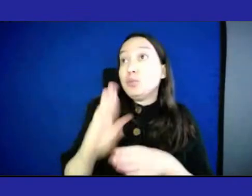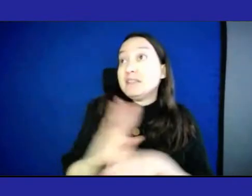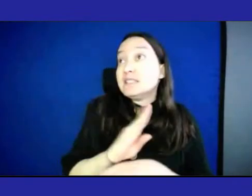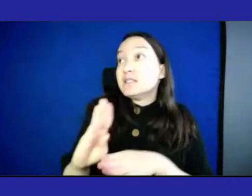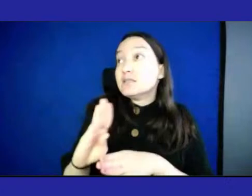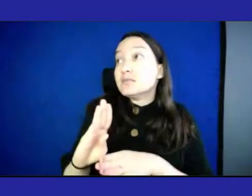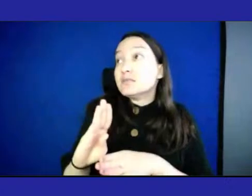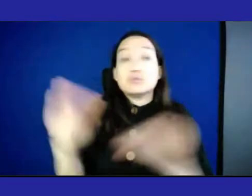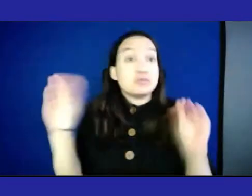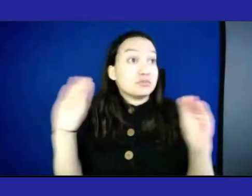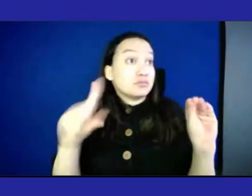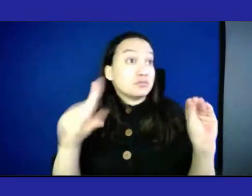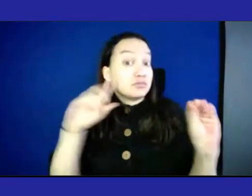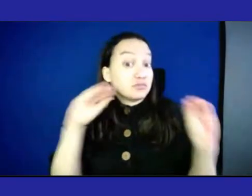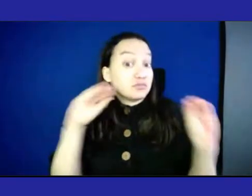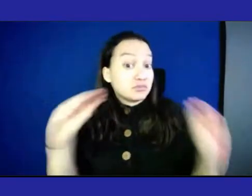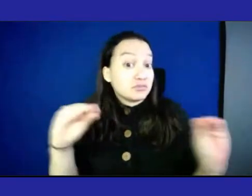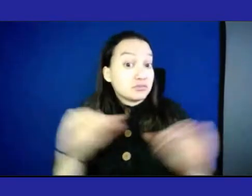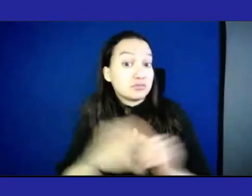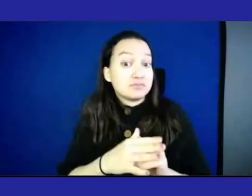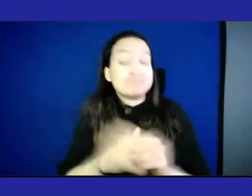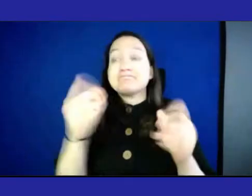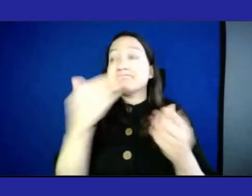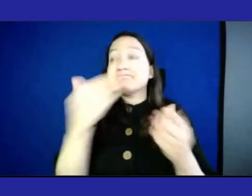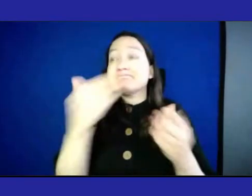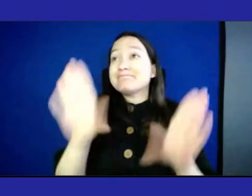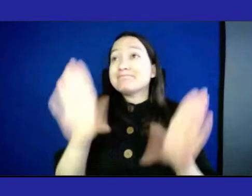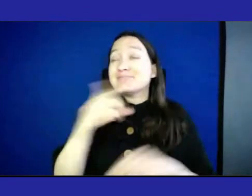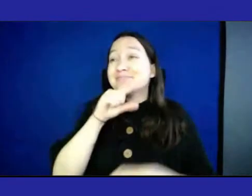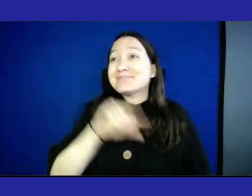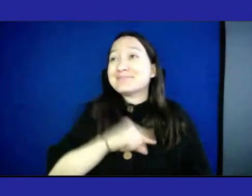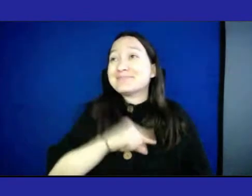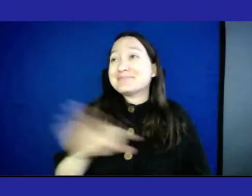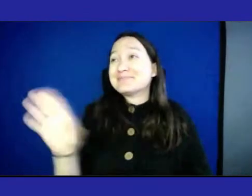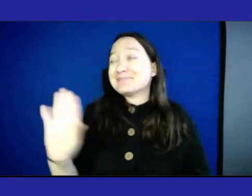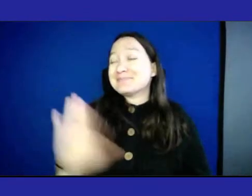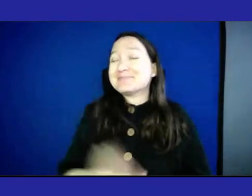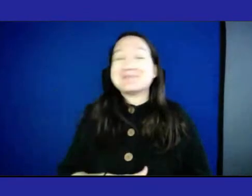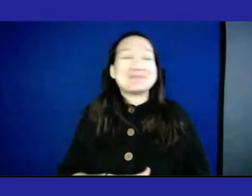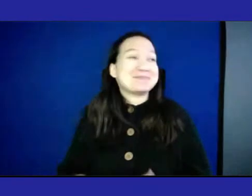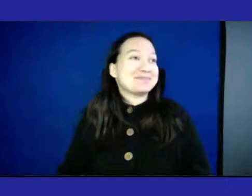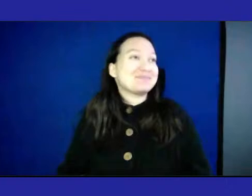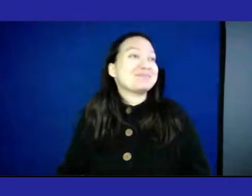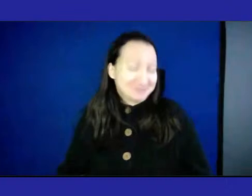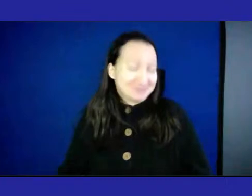none. Thank you. Have a wonderful Thanksgiving. Thank you. Thank you.